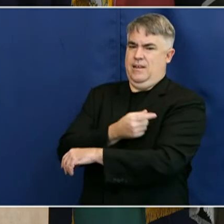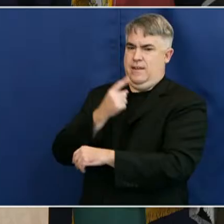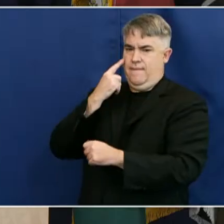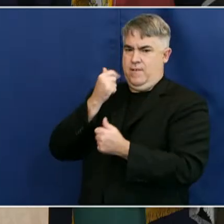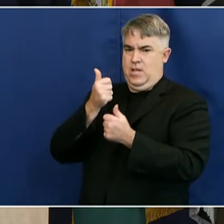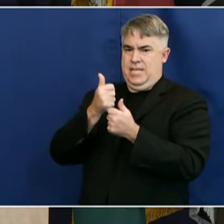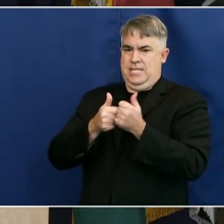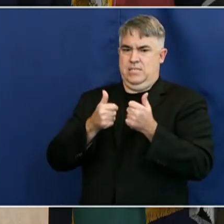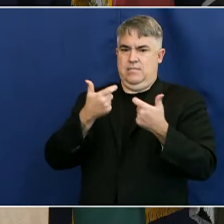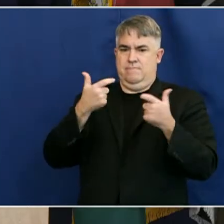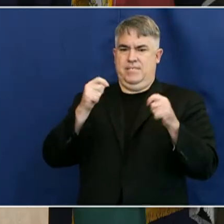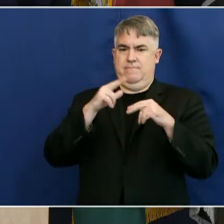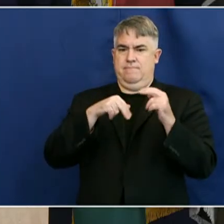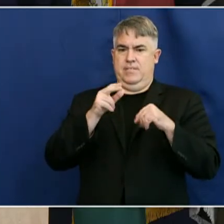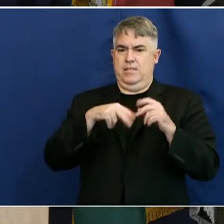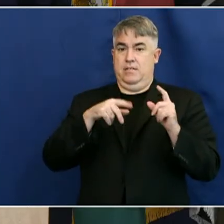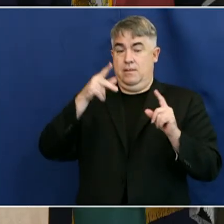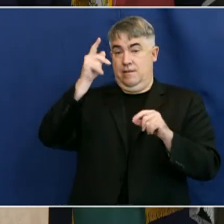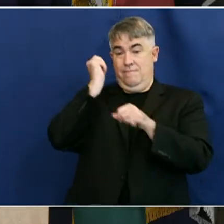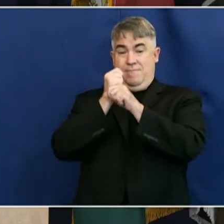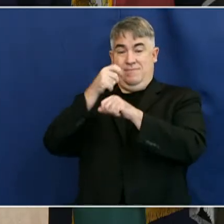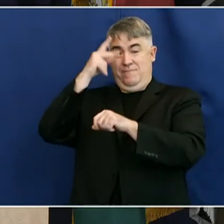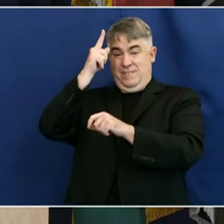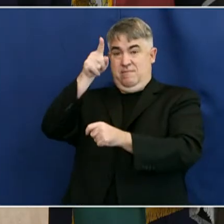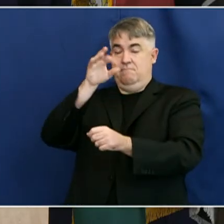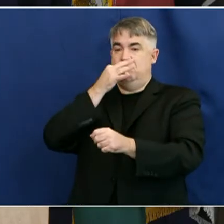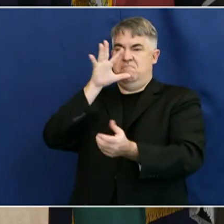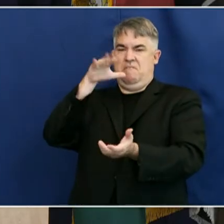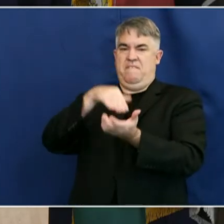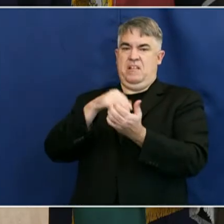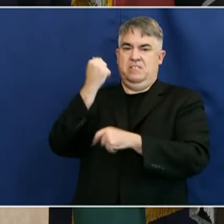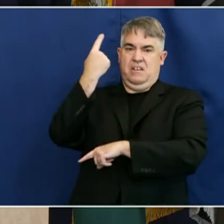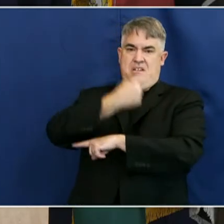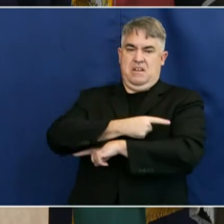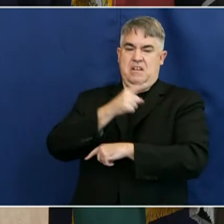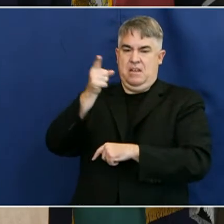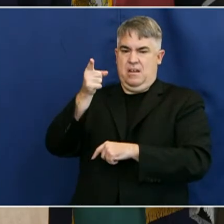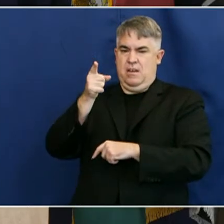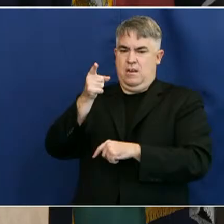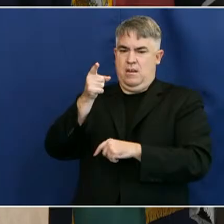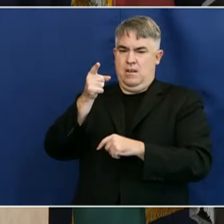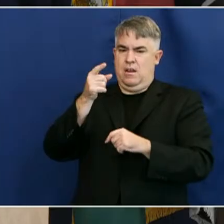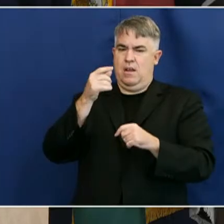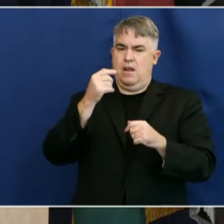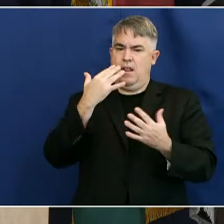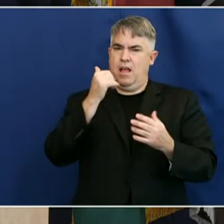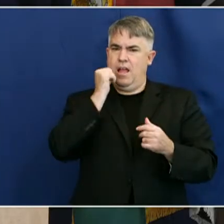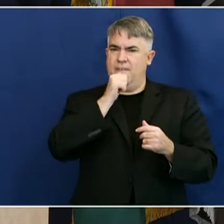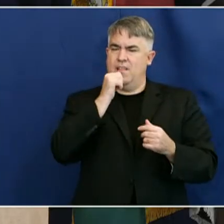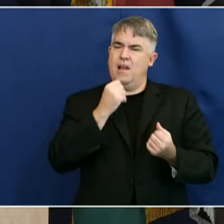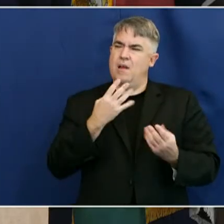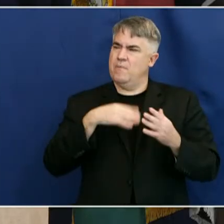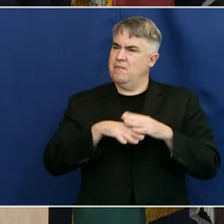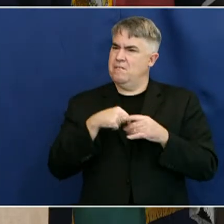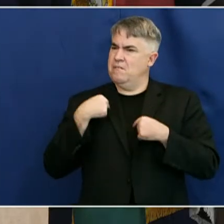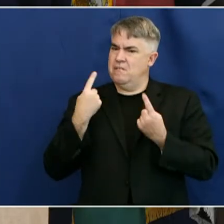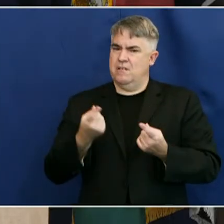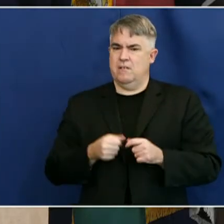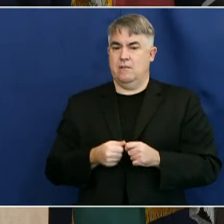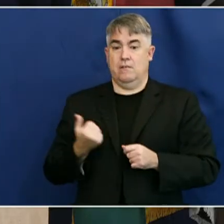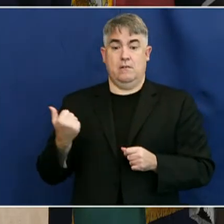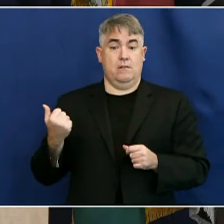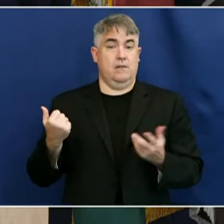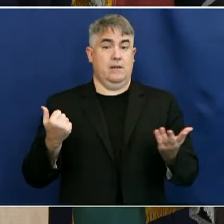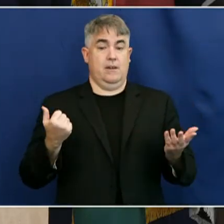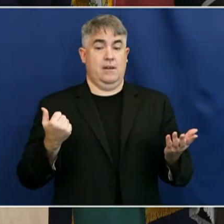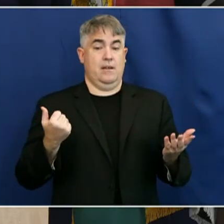Petco's goal was 5,000. How many have actually been going out? I don't have the numbers of each site each day. It varies